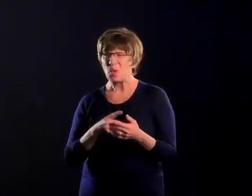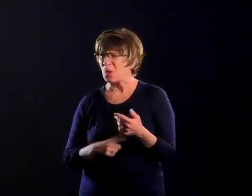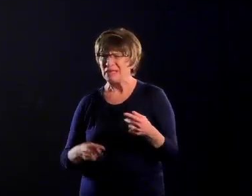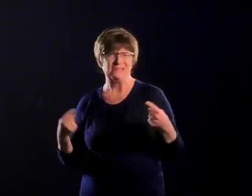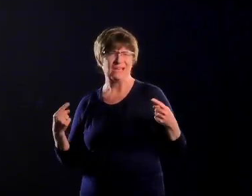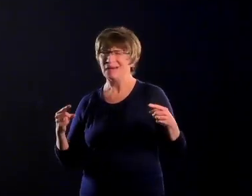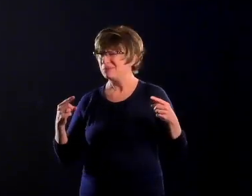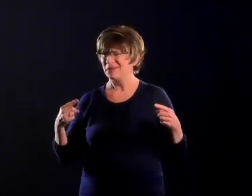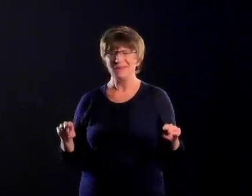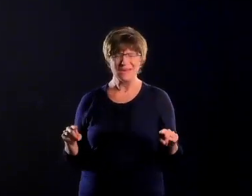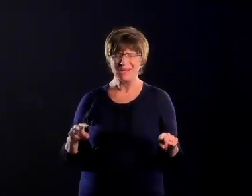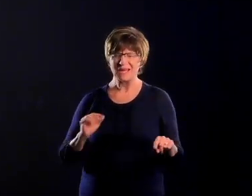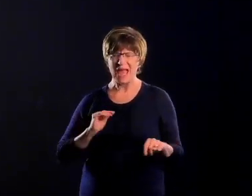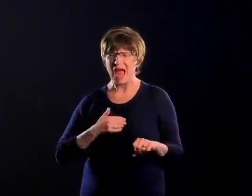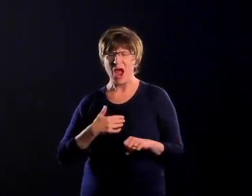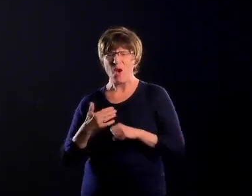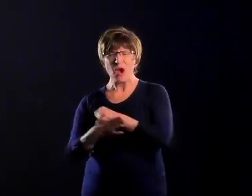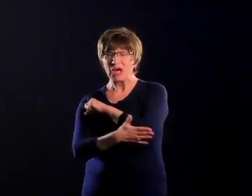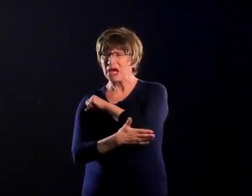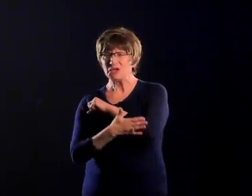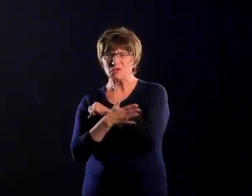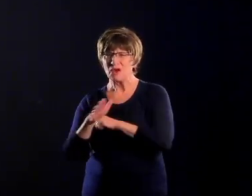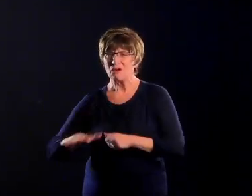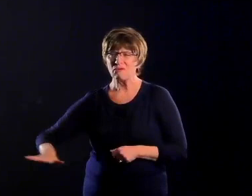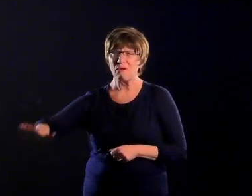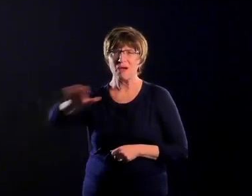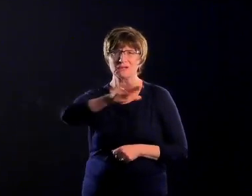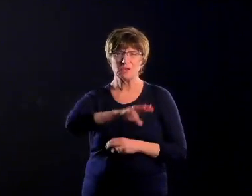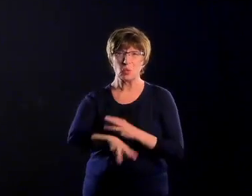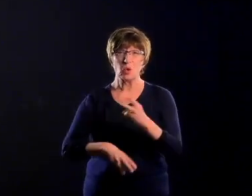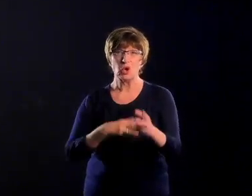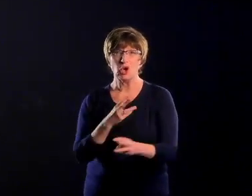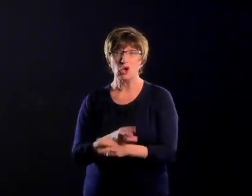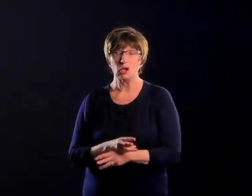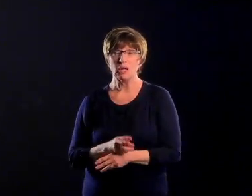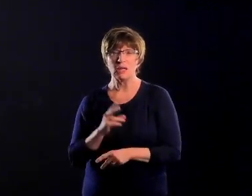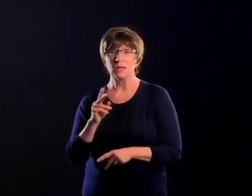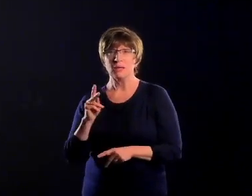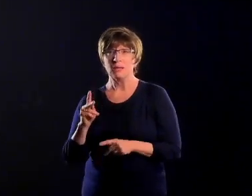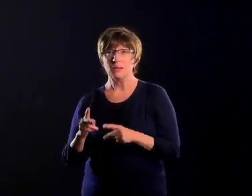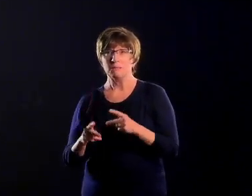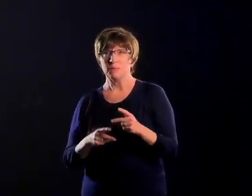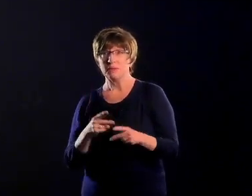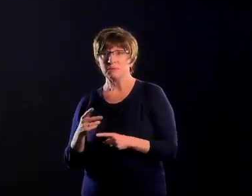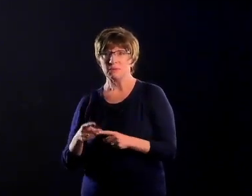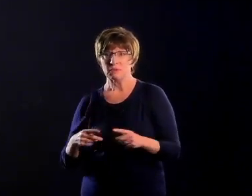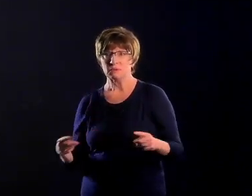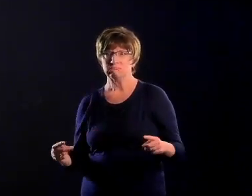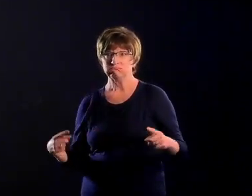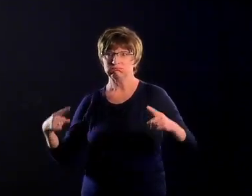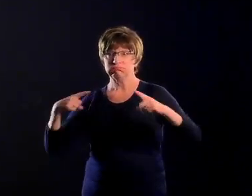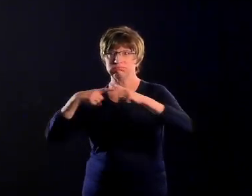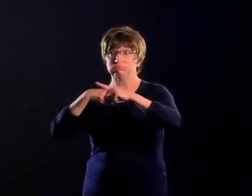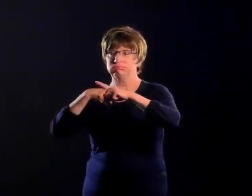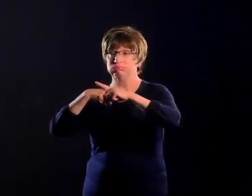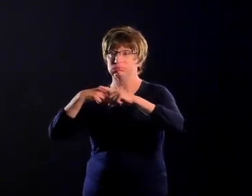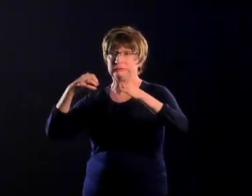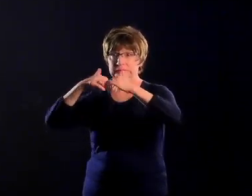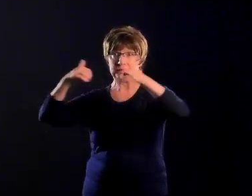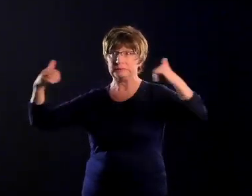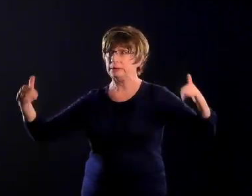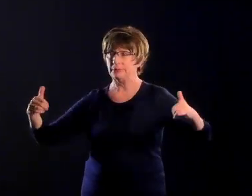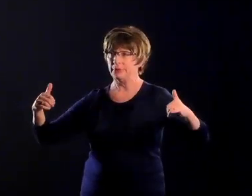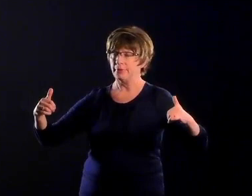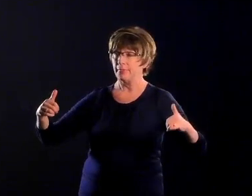is going on in our country right now and across the world. People are polarized on positions, and everybody wants